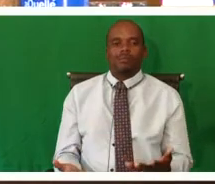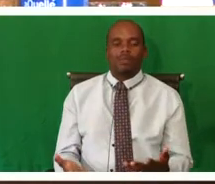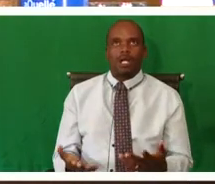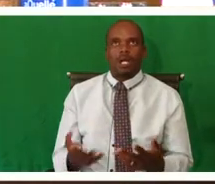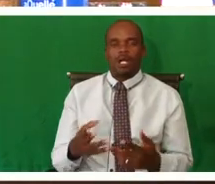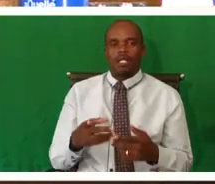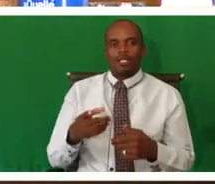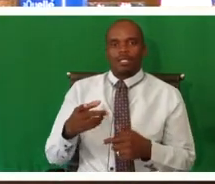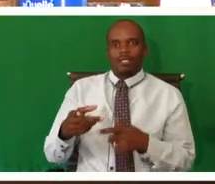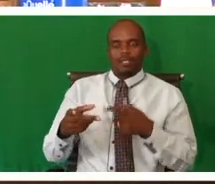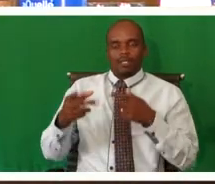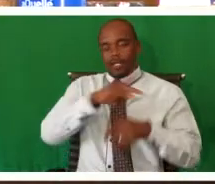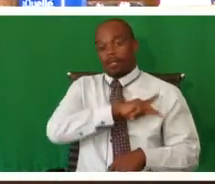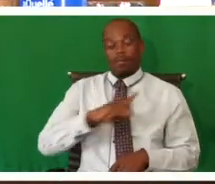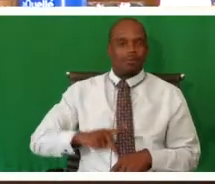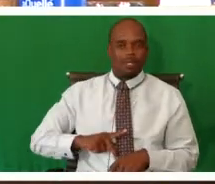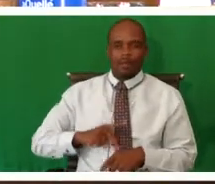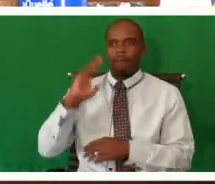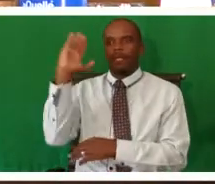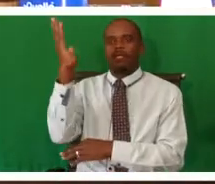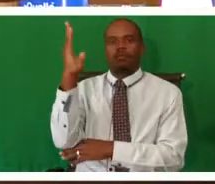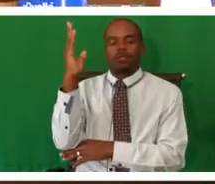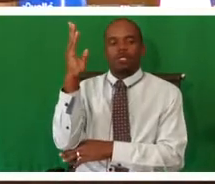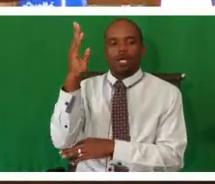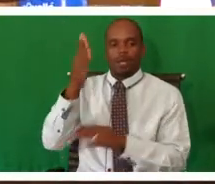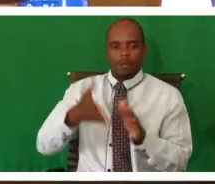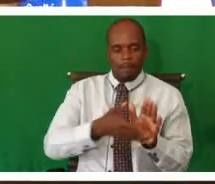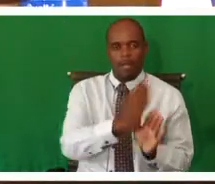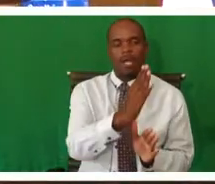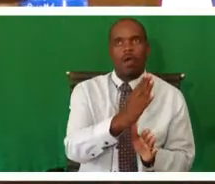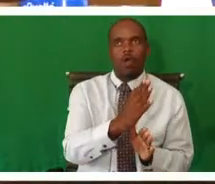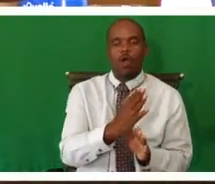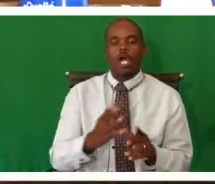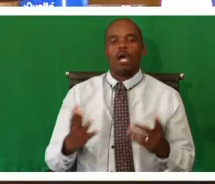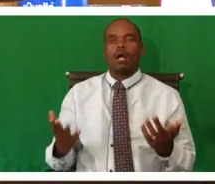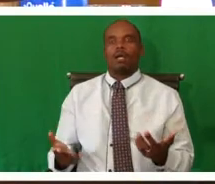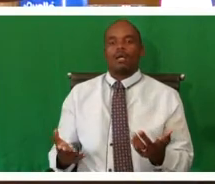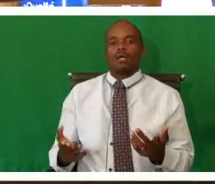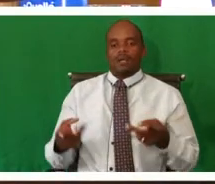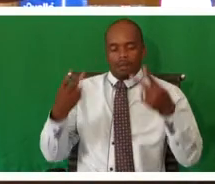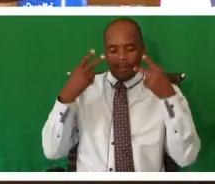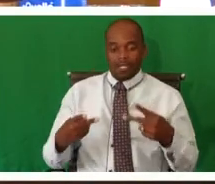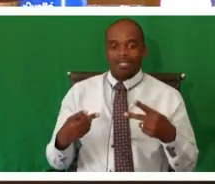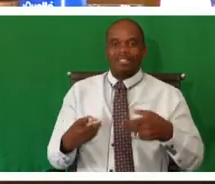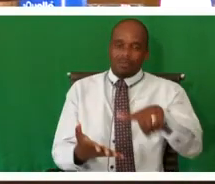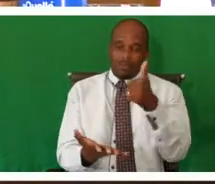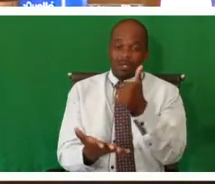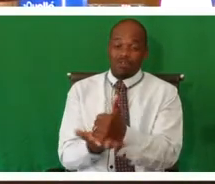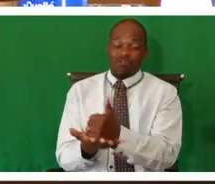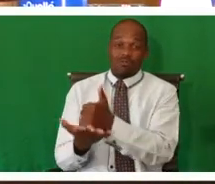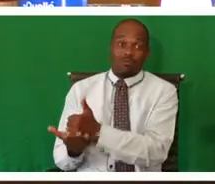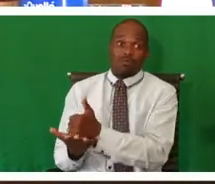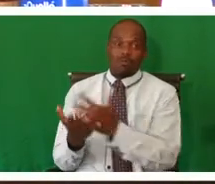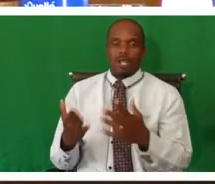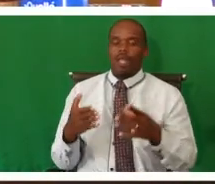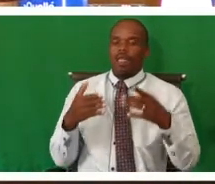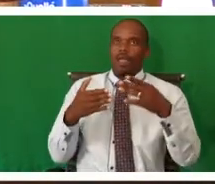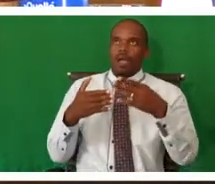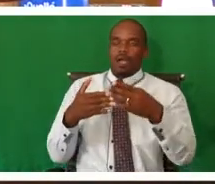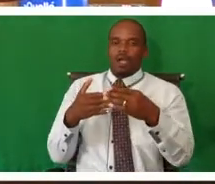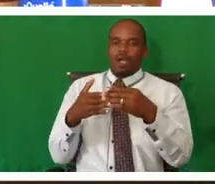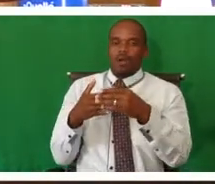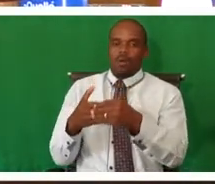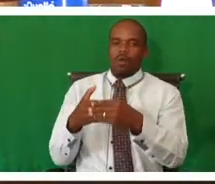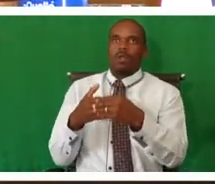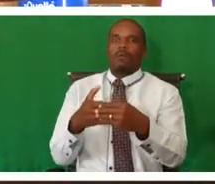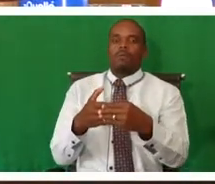Speaker leave the House; that the guests should remain at their seats while the Honourable Members leave the